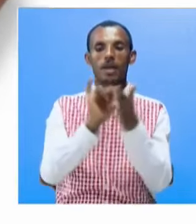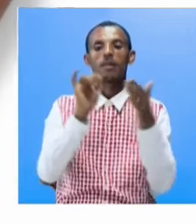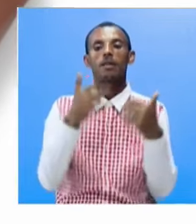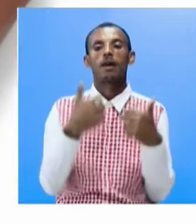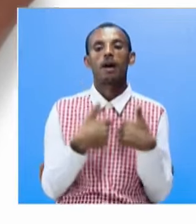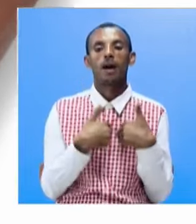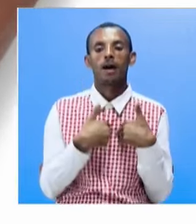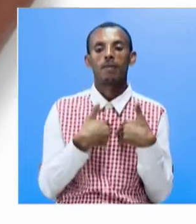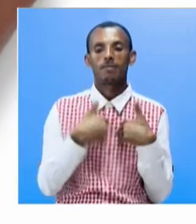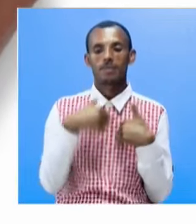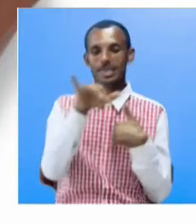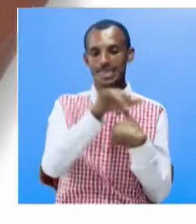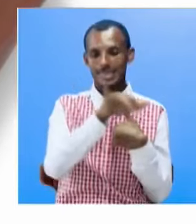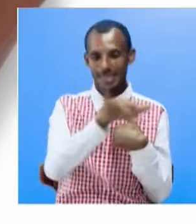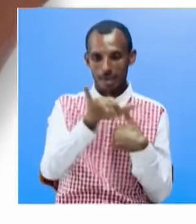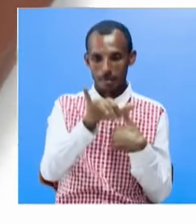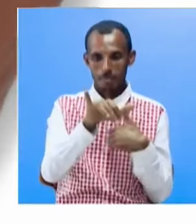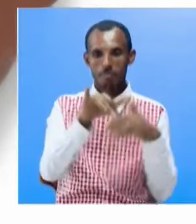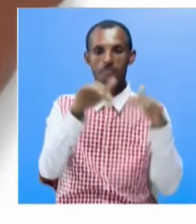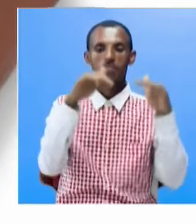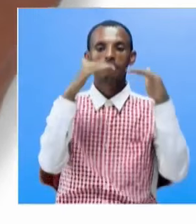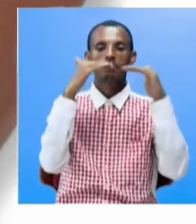the same size,